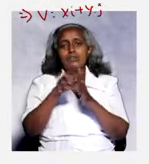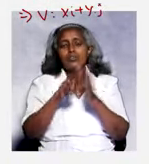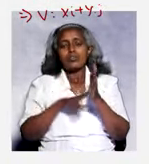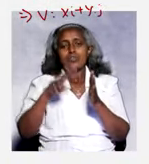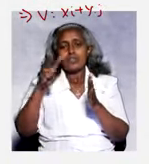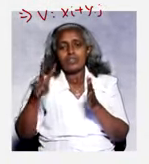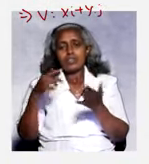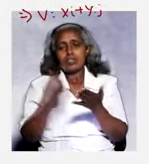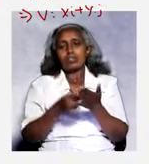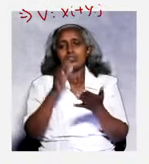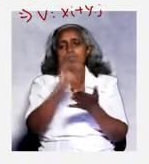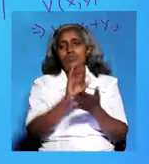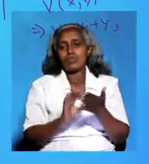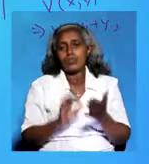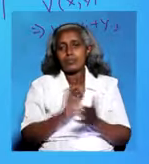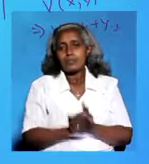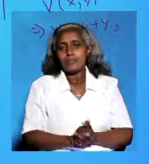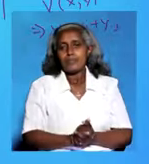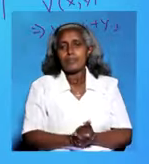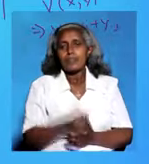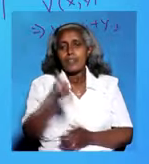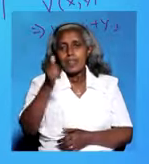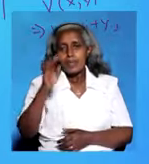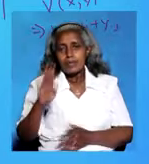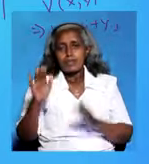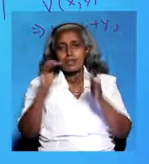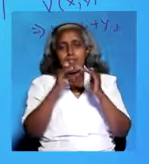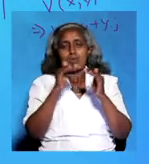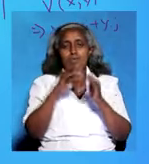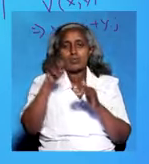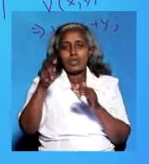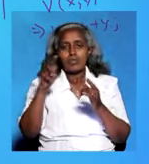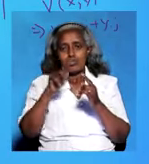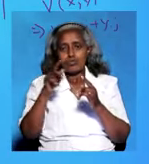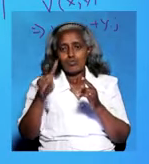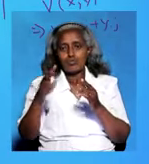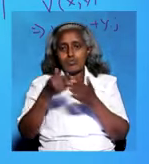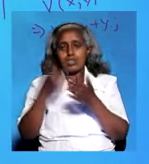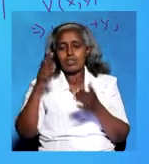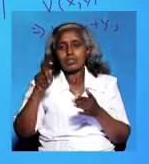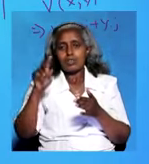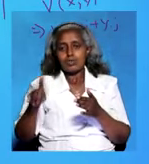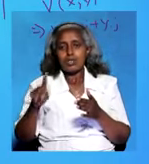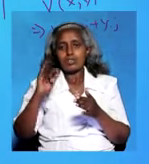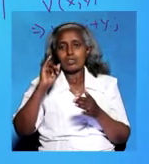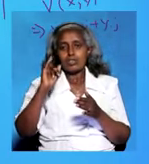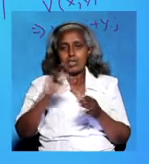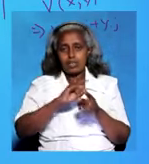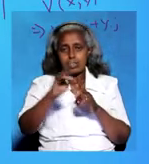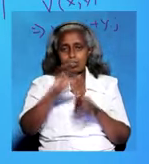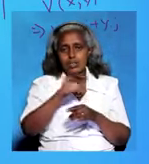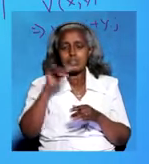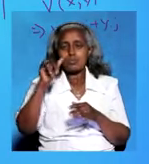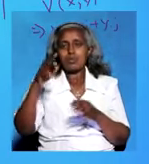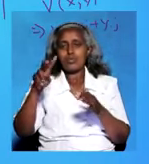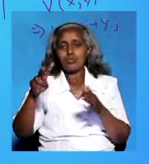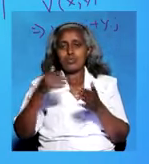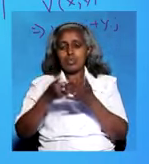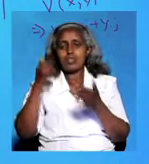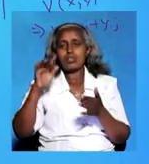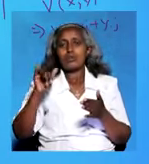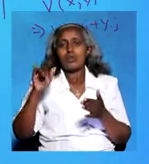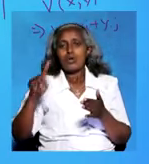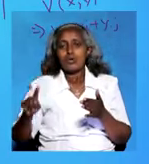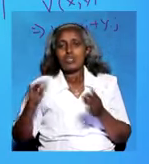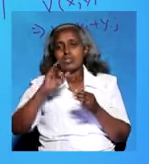in this form. AB is equal to x2 minus x1 in the I direction plus y2 minus